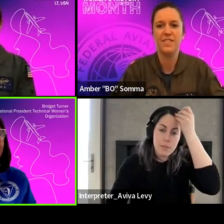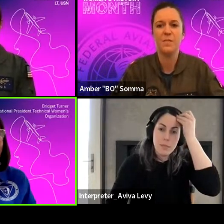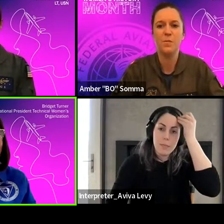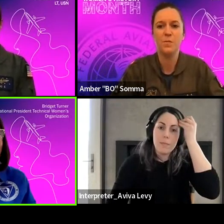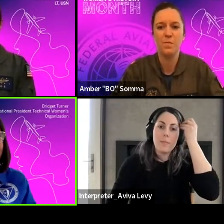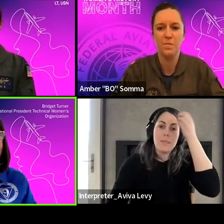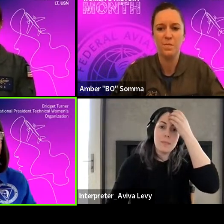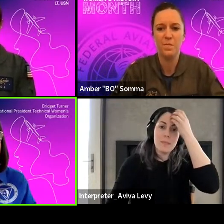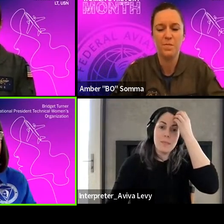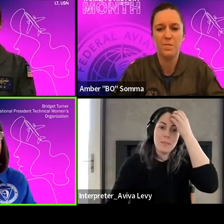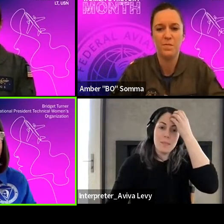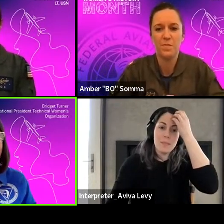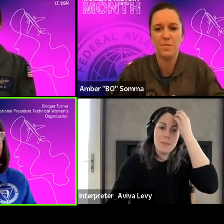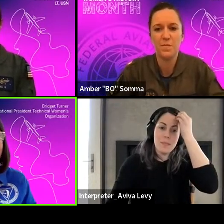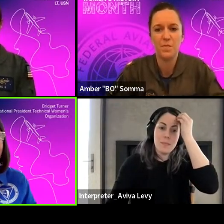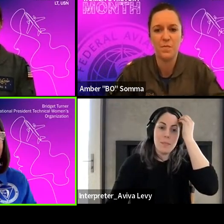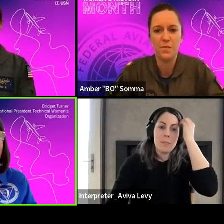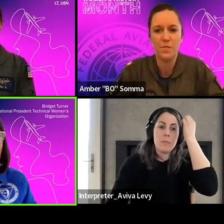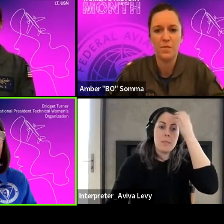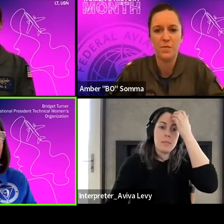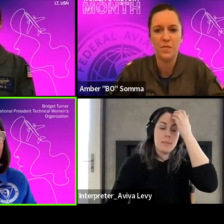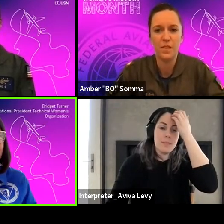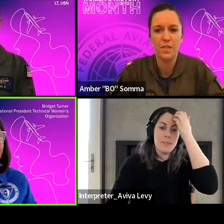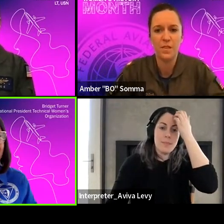You're on mute.